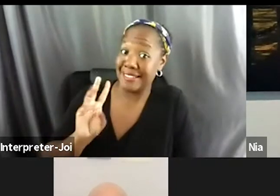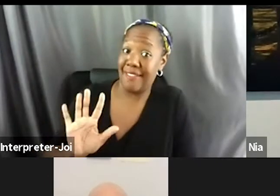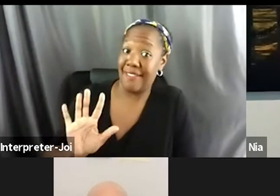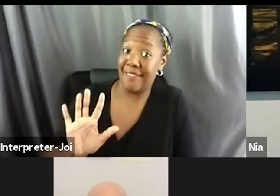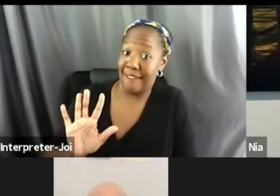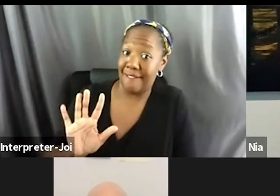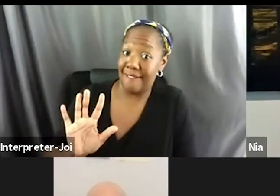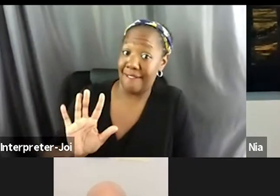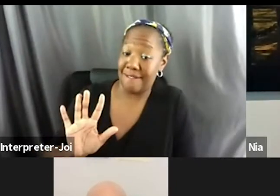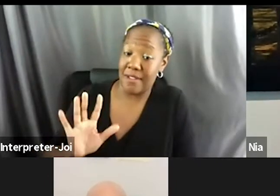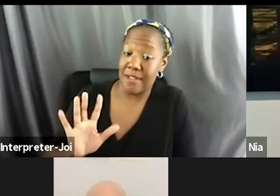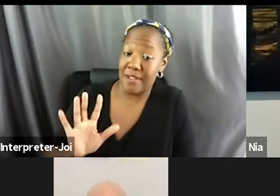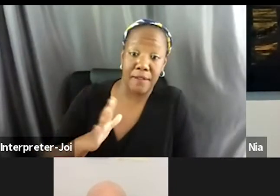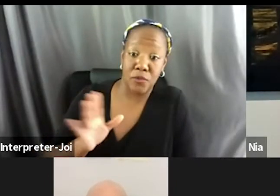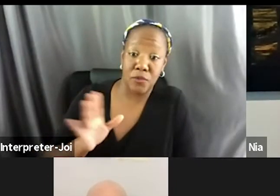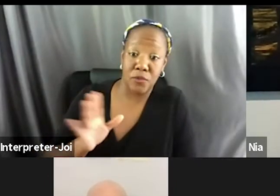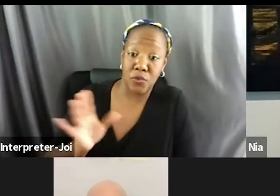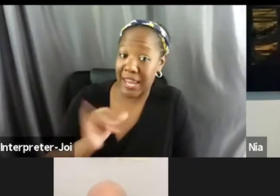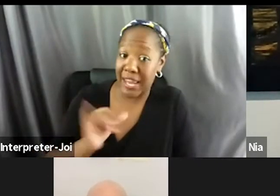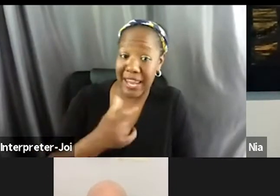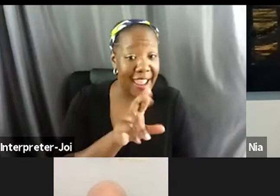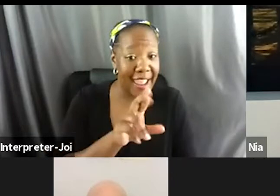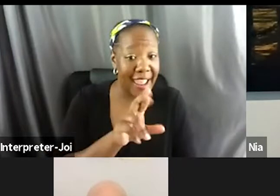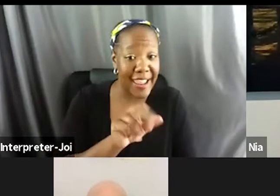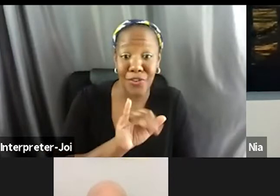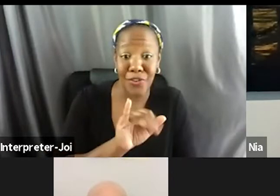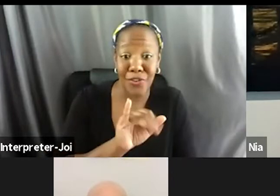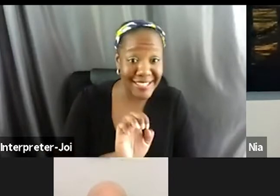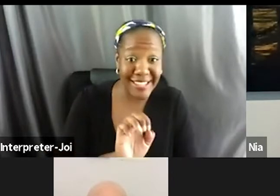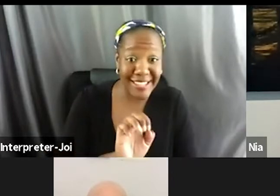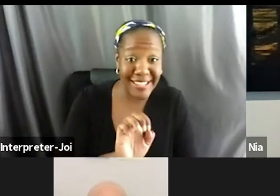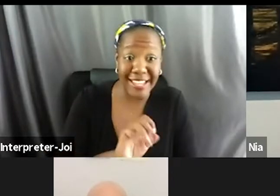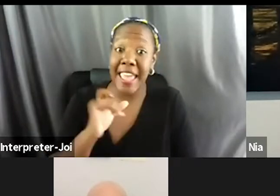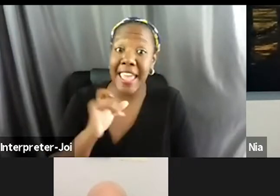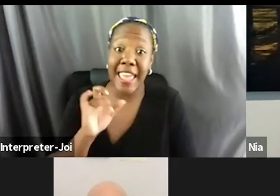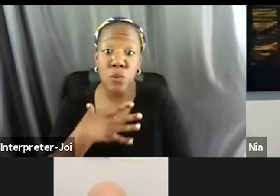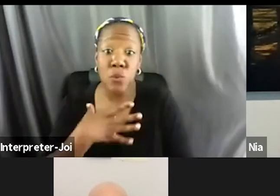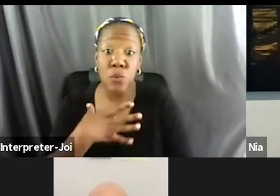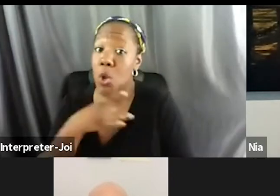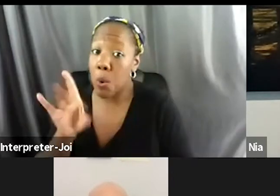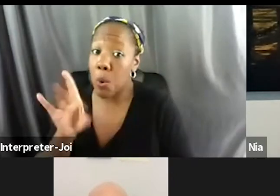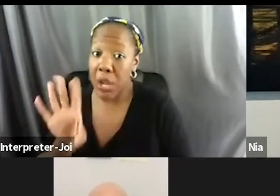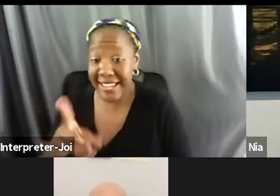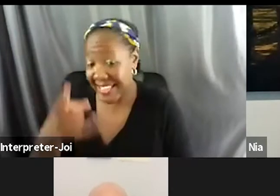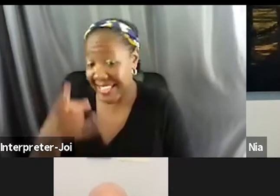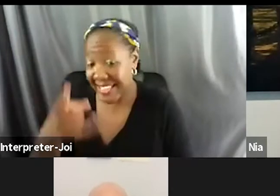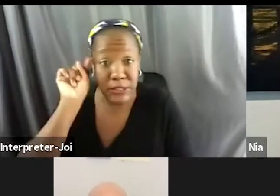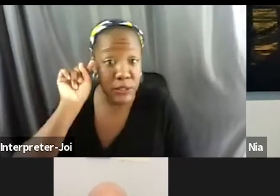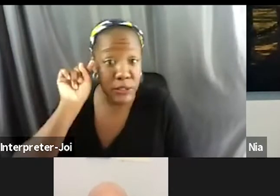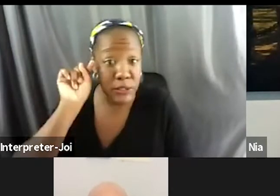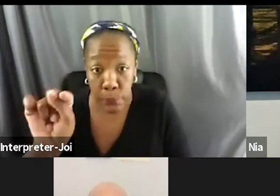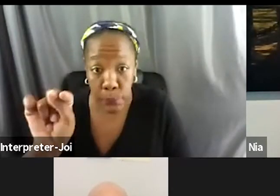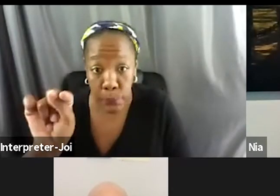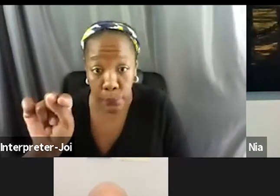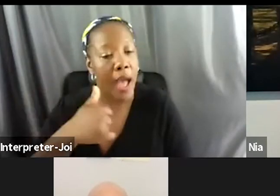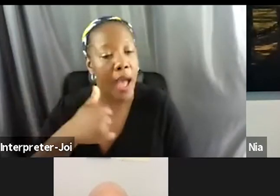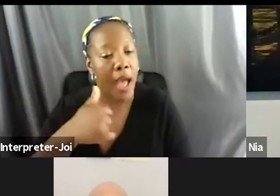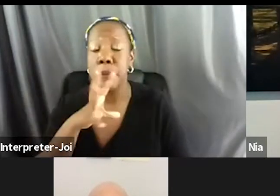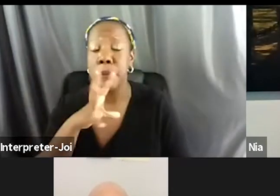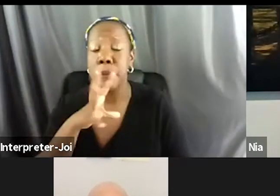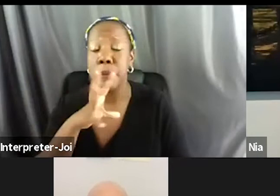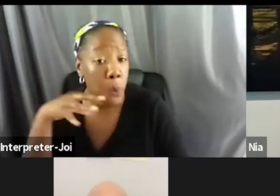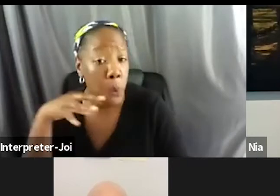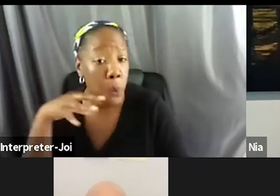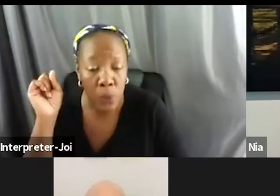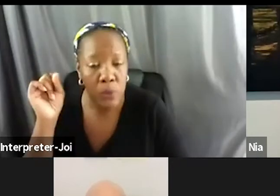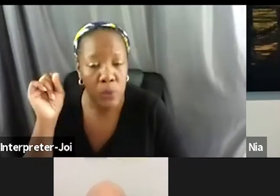like Grace, if you don't like it, that is on you. I am too old to be thinking about